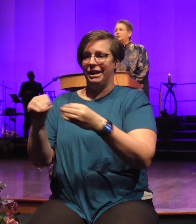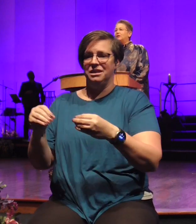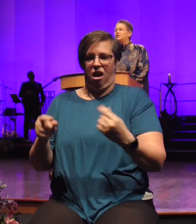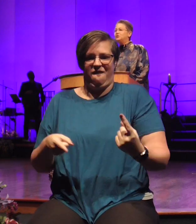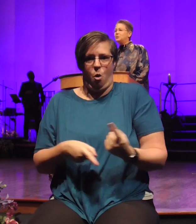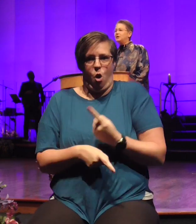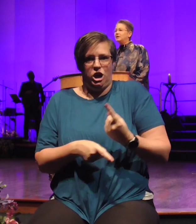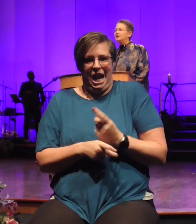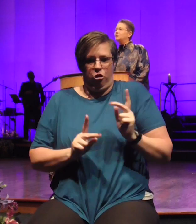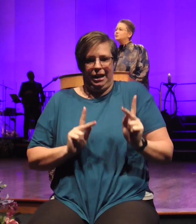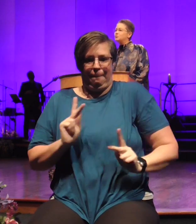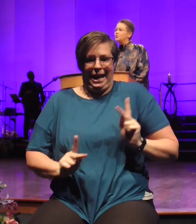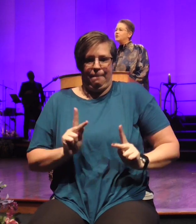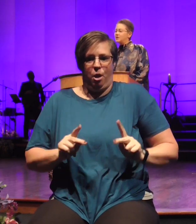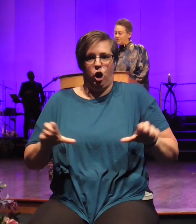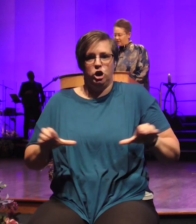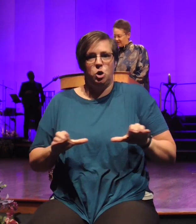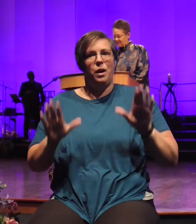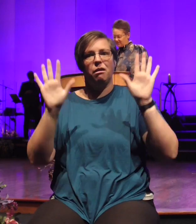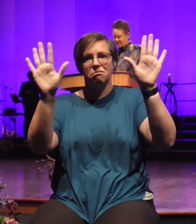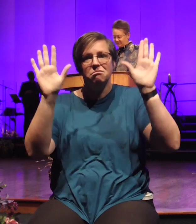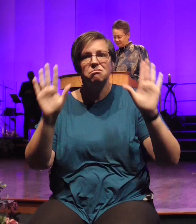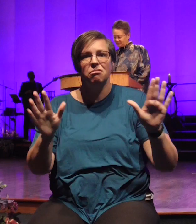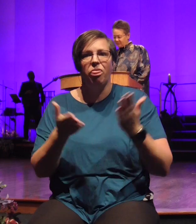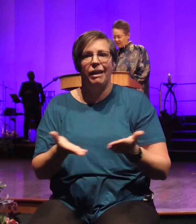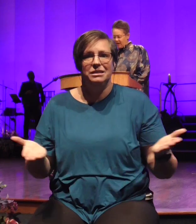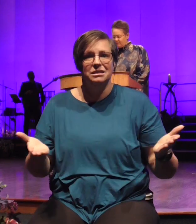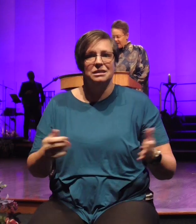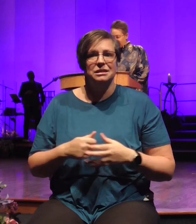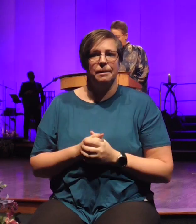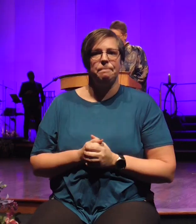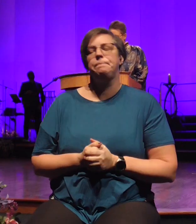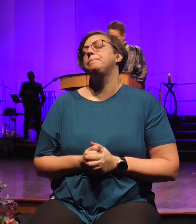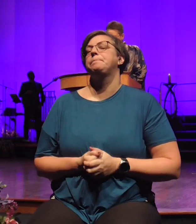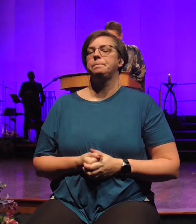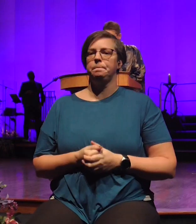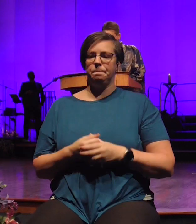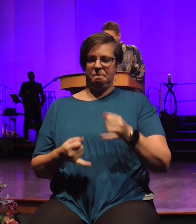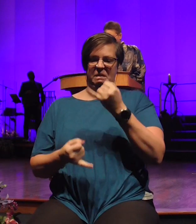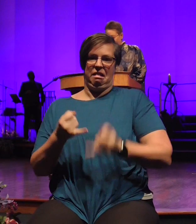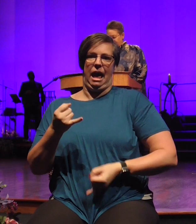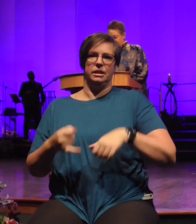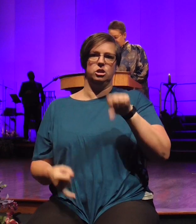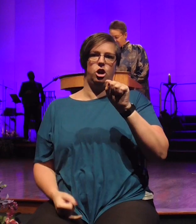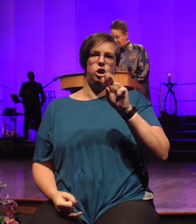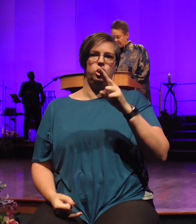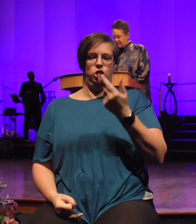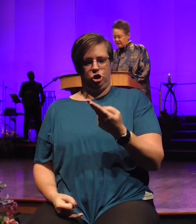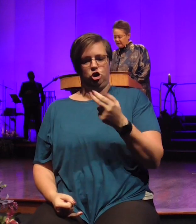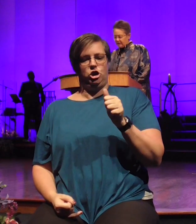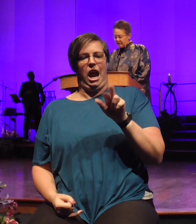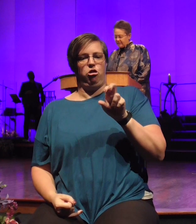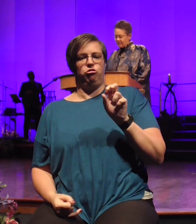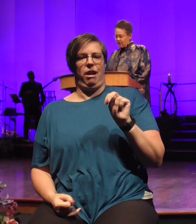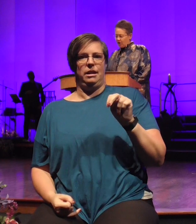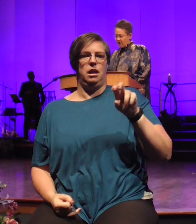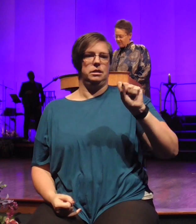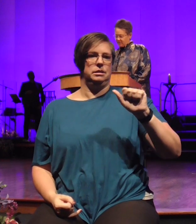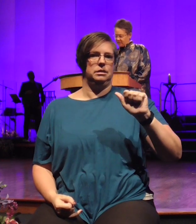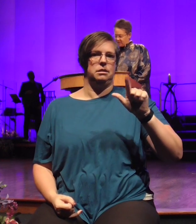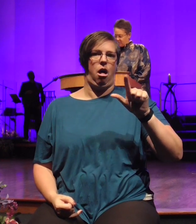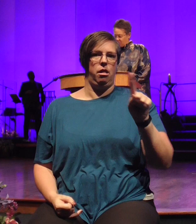people doing extraordinary things. And finally, from Sharon Salzberg, deep